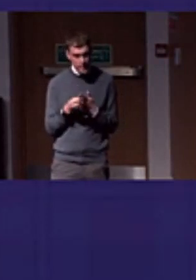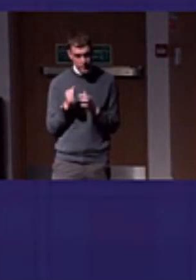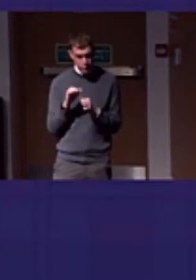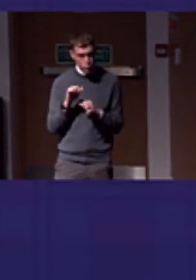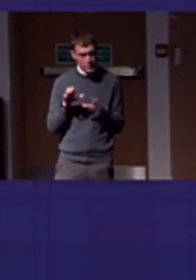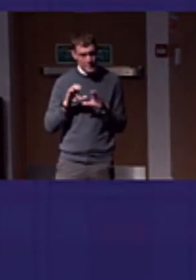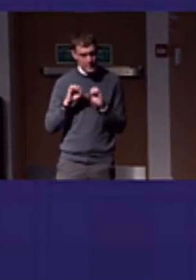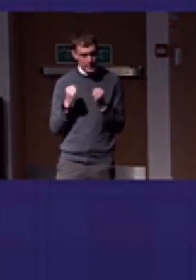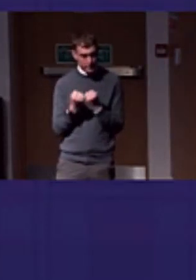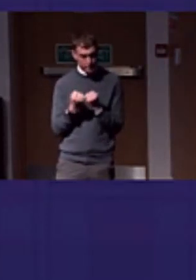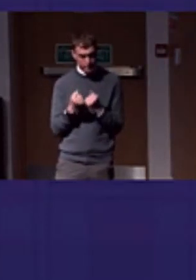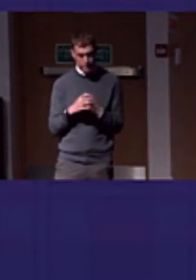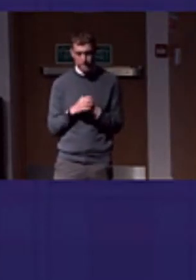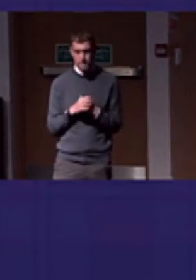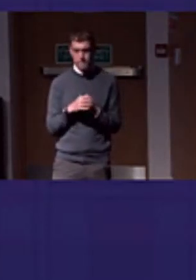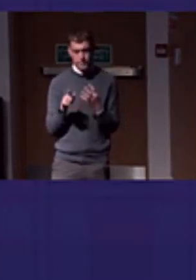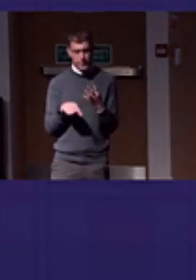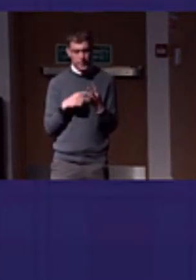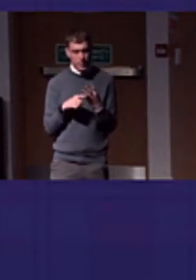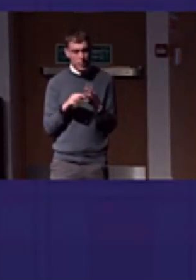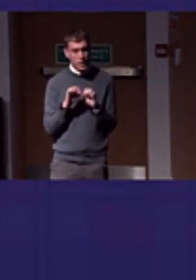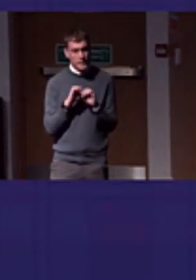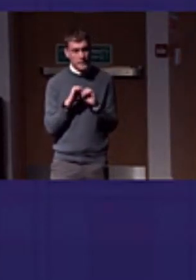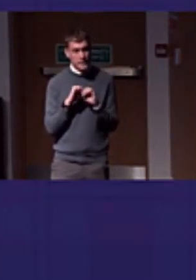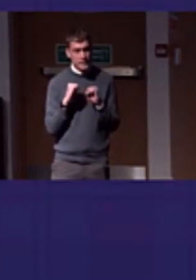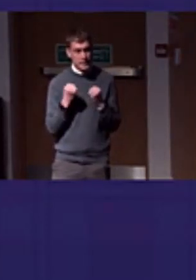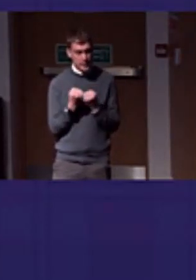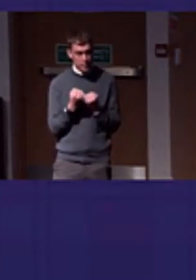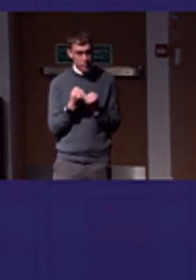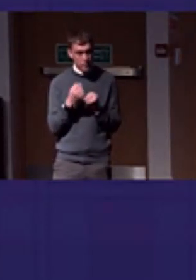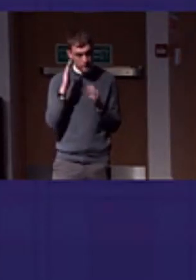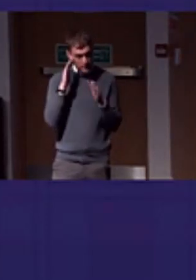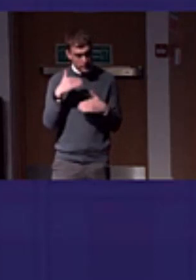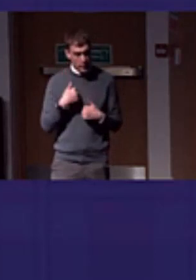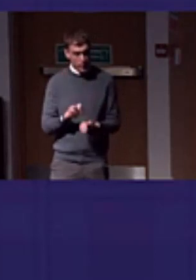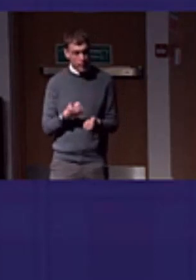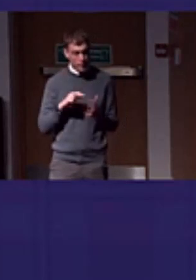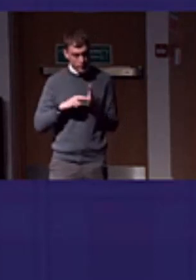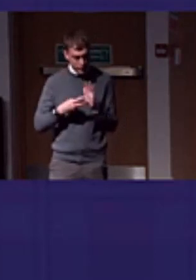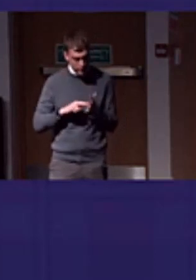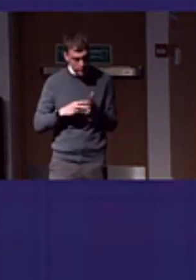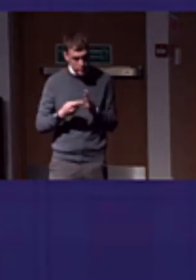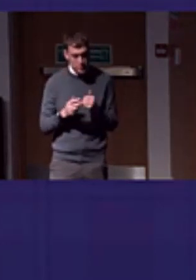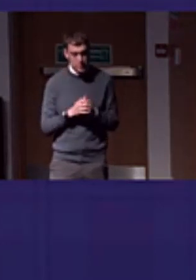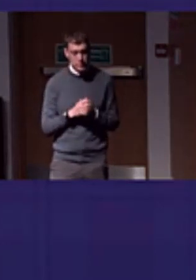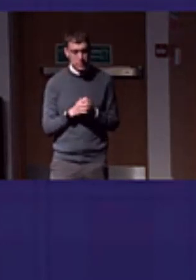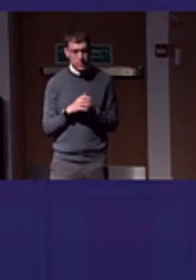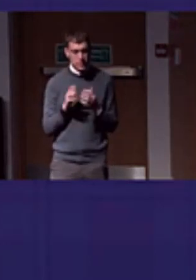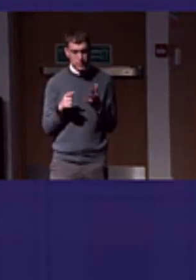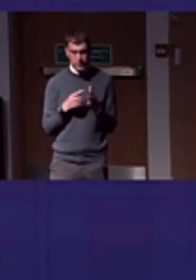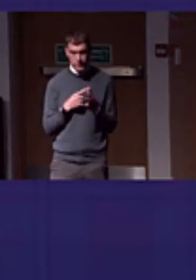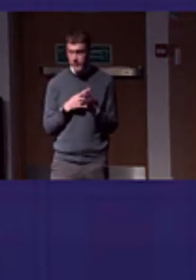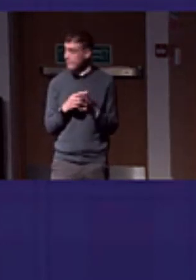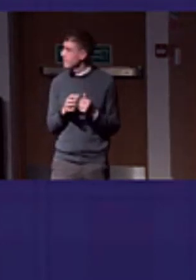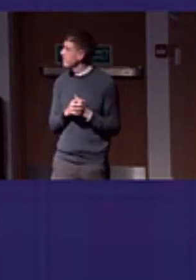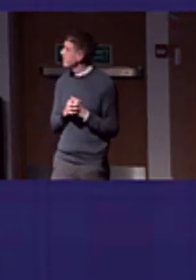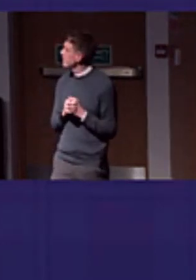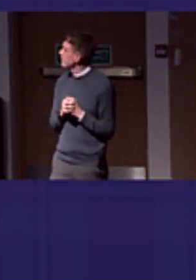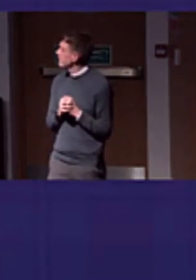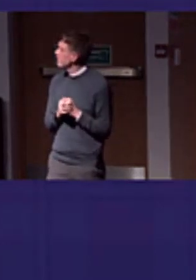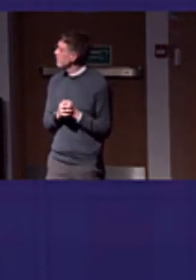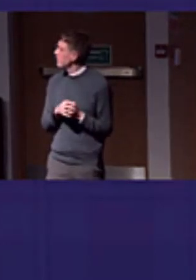team. 4, team mental health plans. And 5, my experiment framework. Okay,